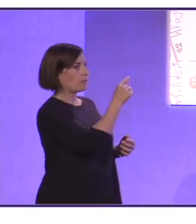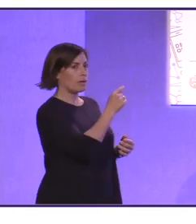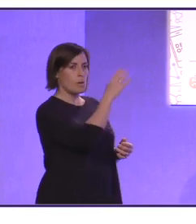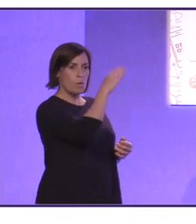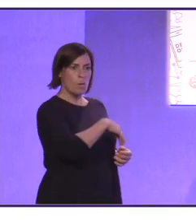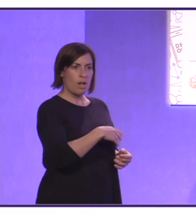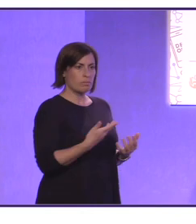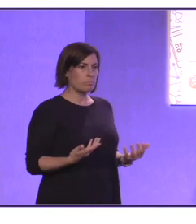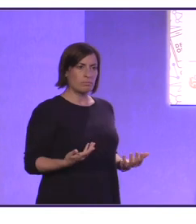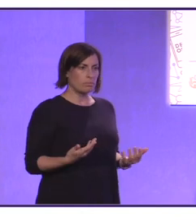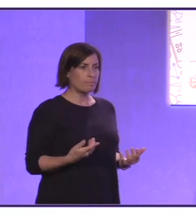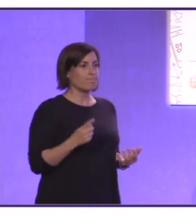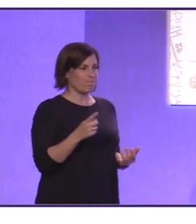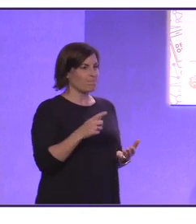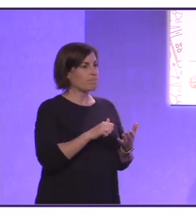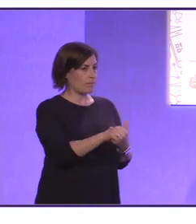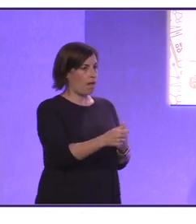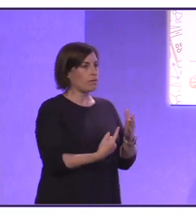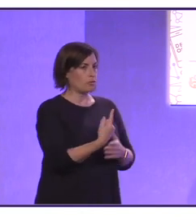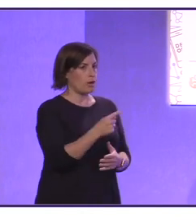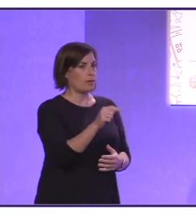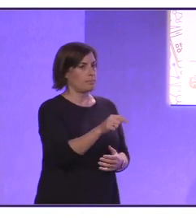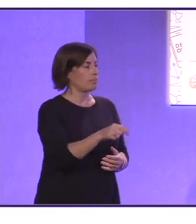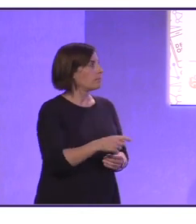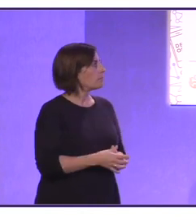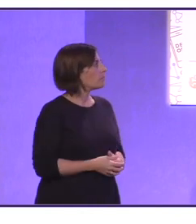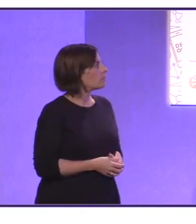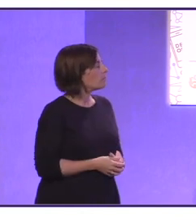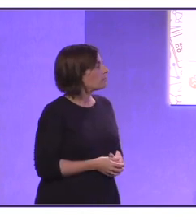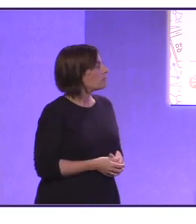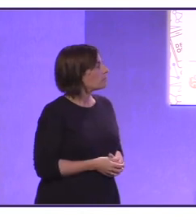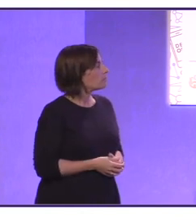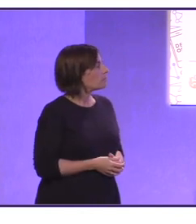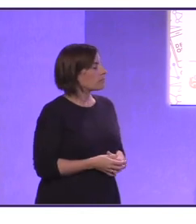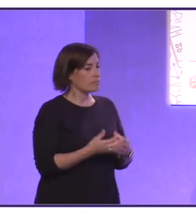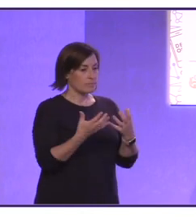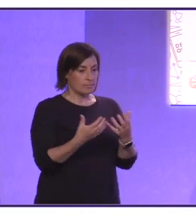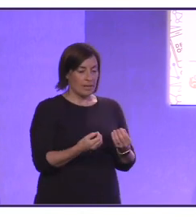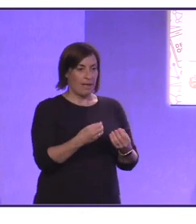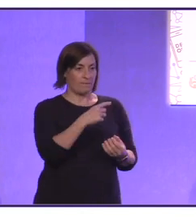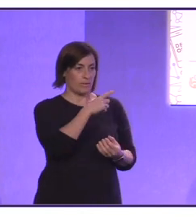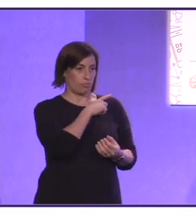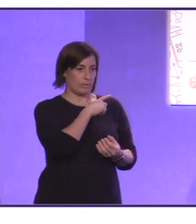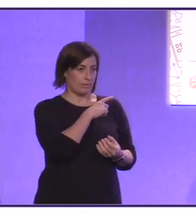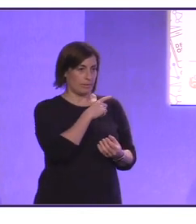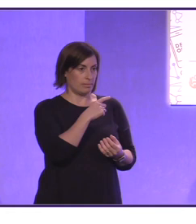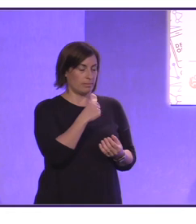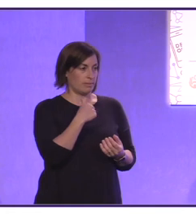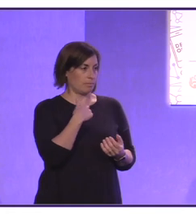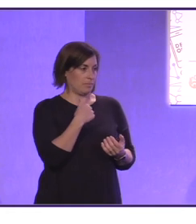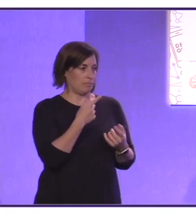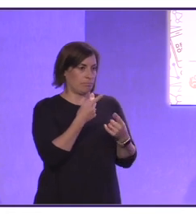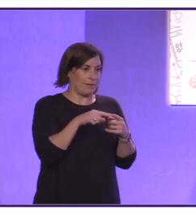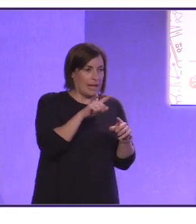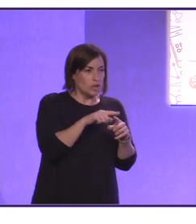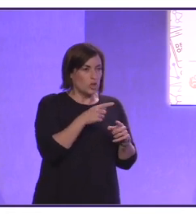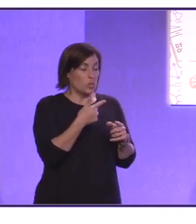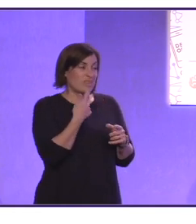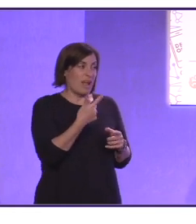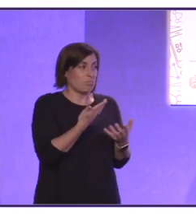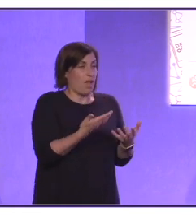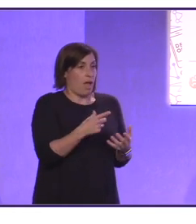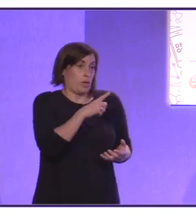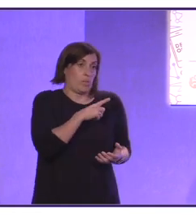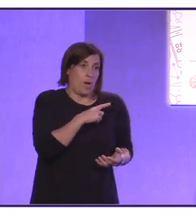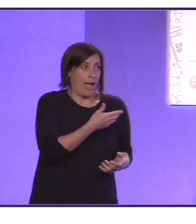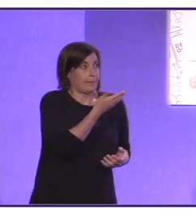that, I think, is a cultural issue. I think it's there are all kinds of reasons for it. I'm not justifying them or excusing them, only recognizing that this is the world